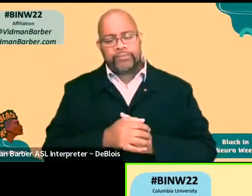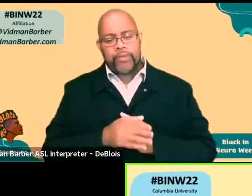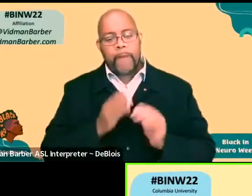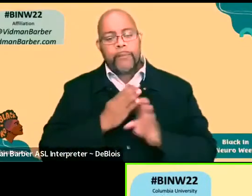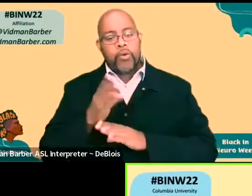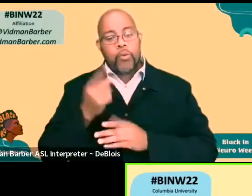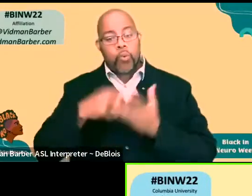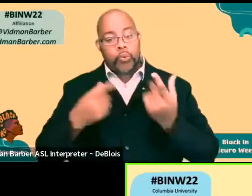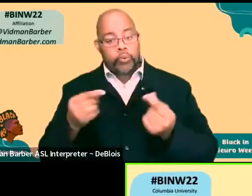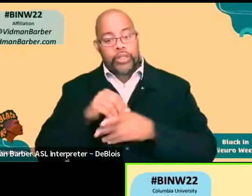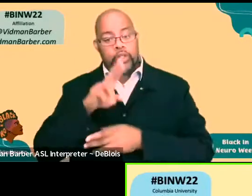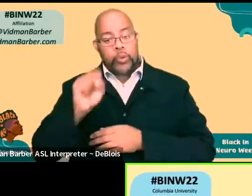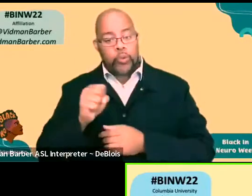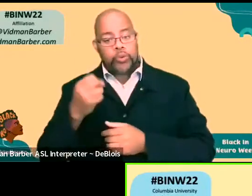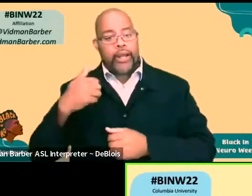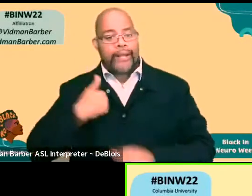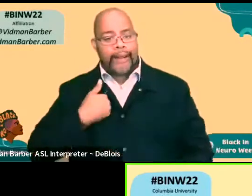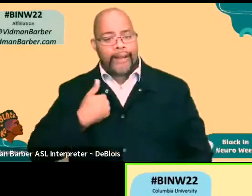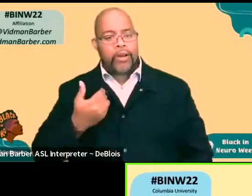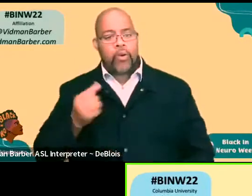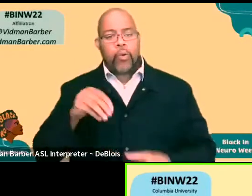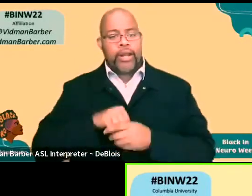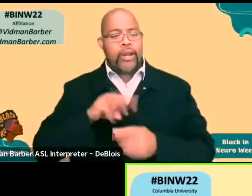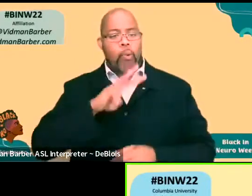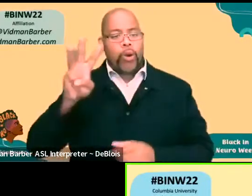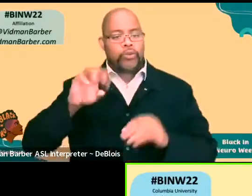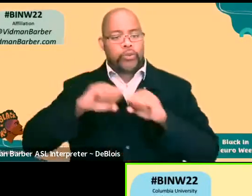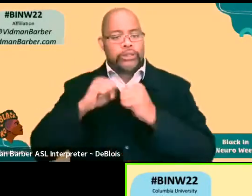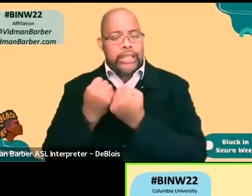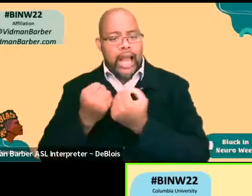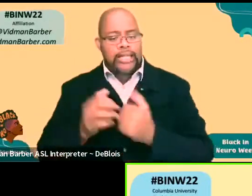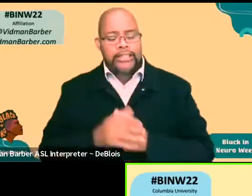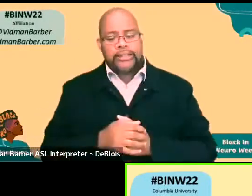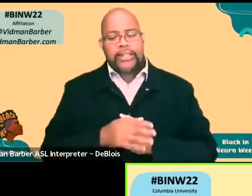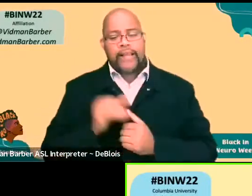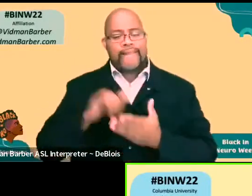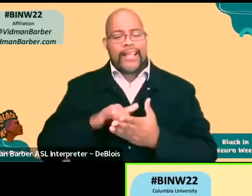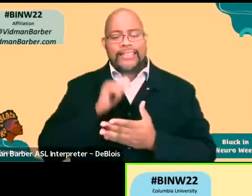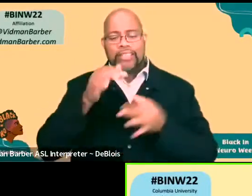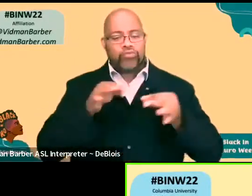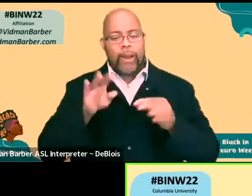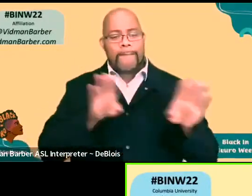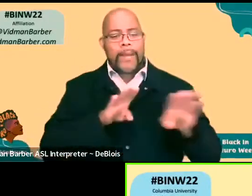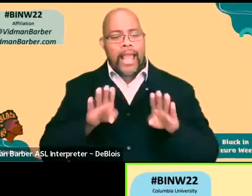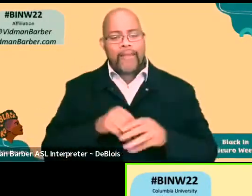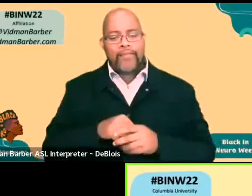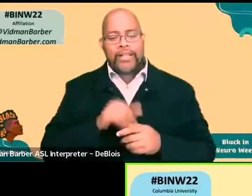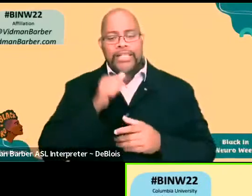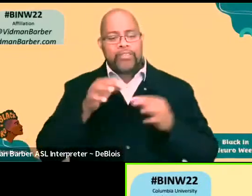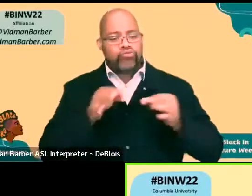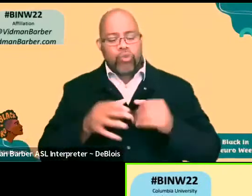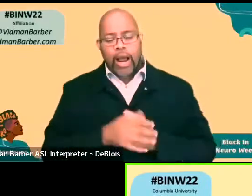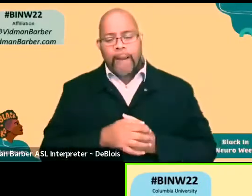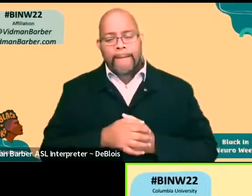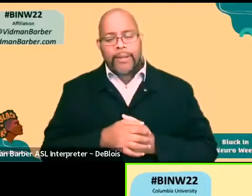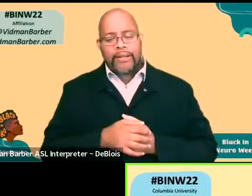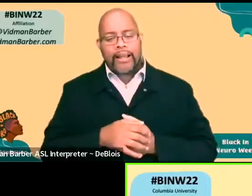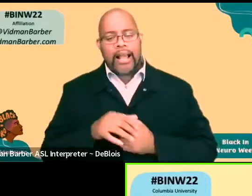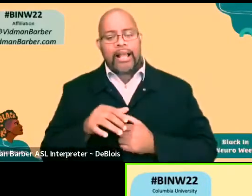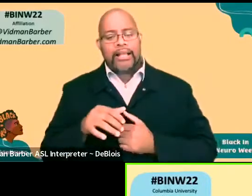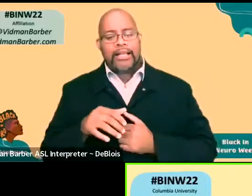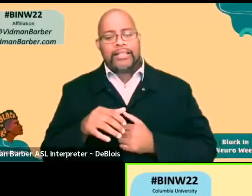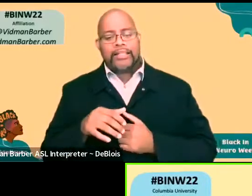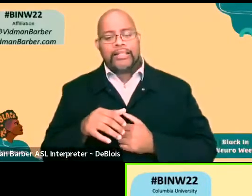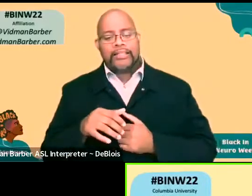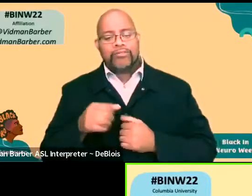of what we do is in the US or Canada or Western societies, and that is not describing behavior. It's not describing, likely it's not